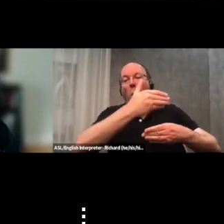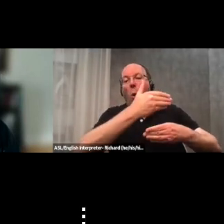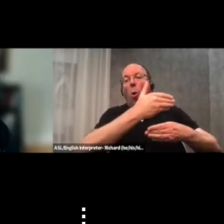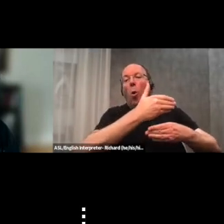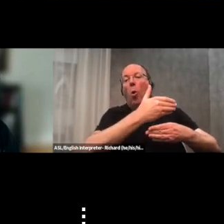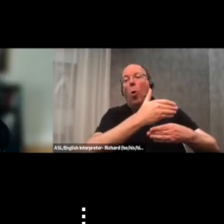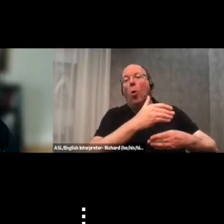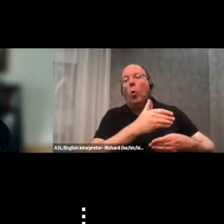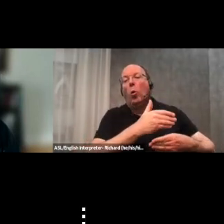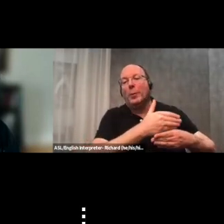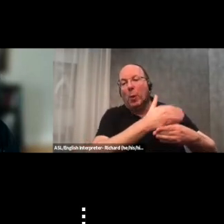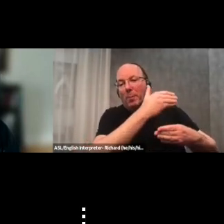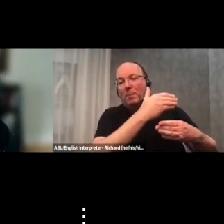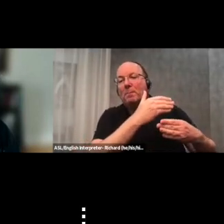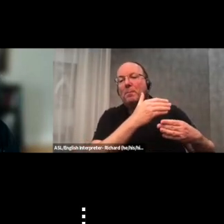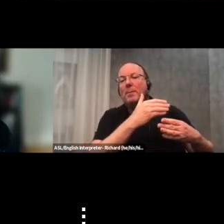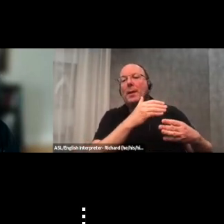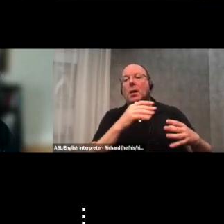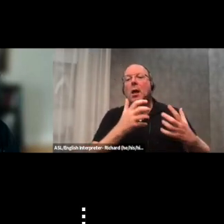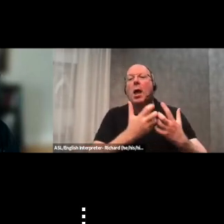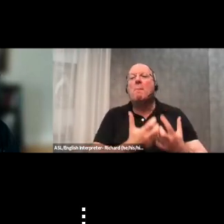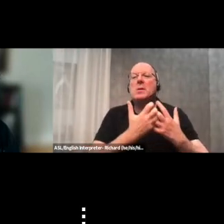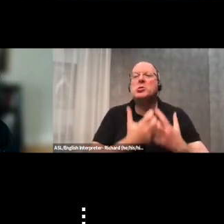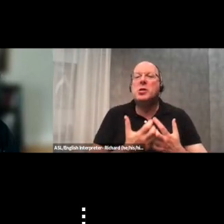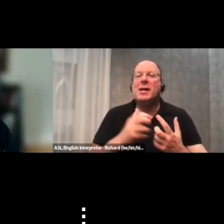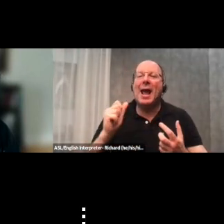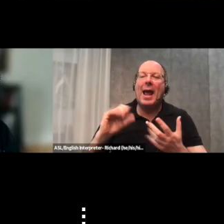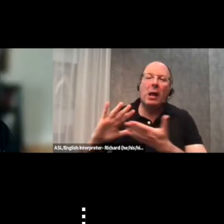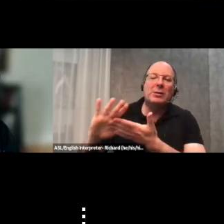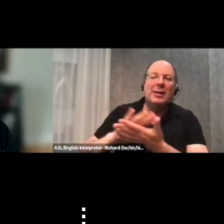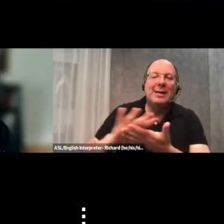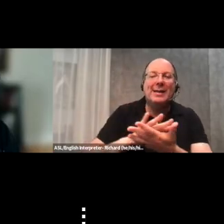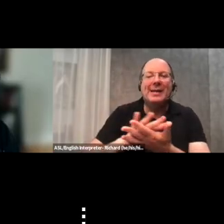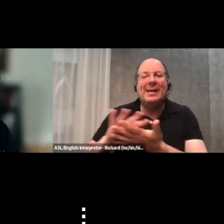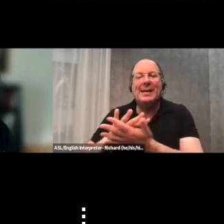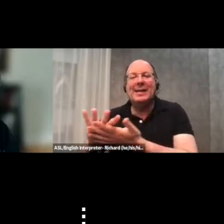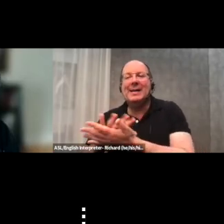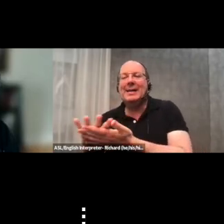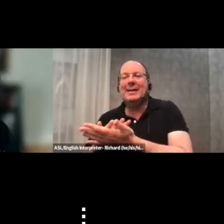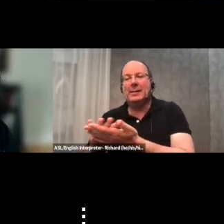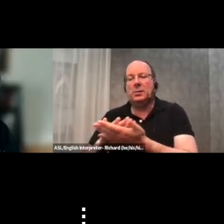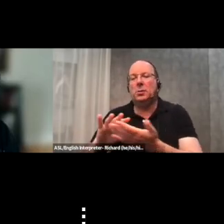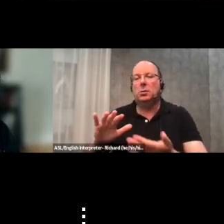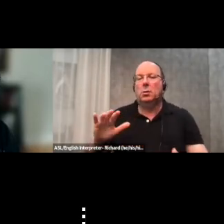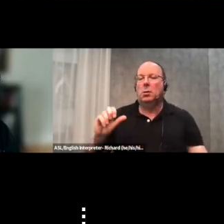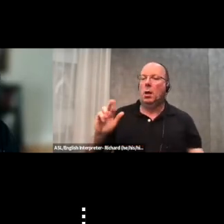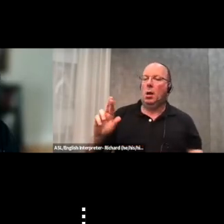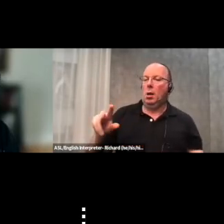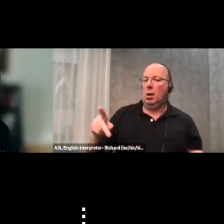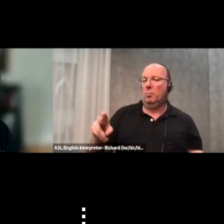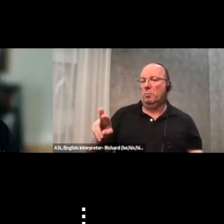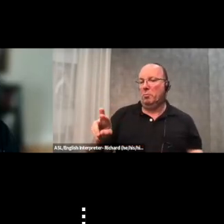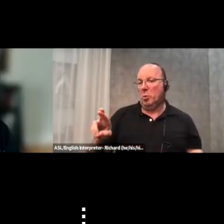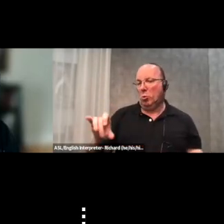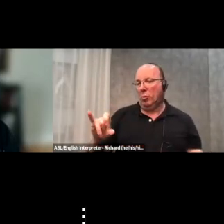or use an air purifier or multiple air purifiers. And then you could also test along with like